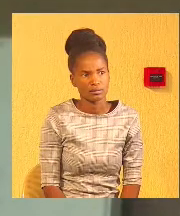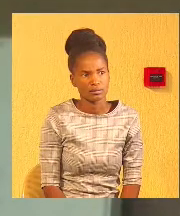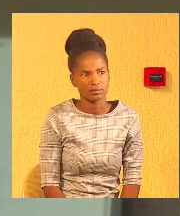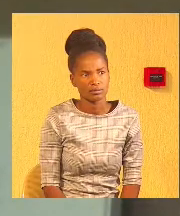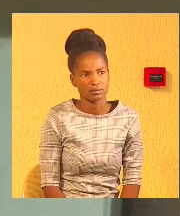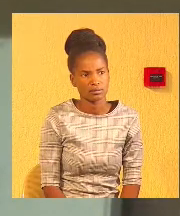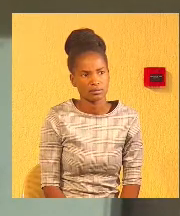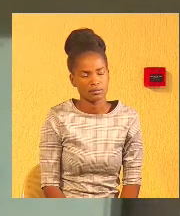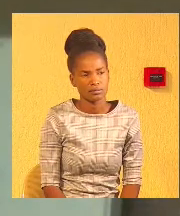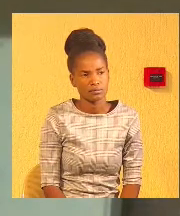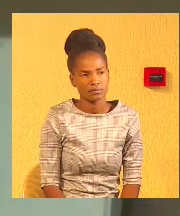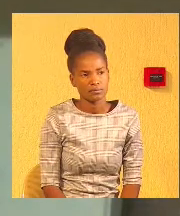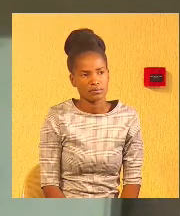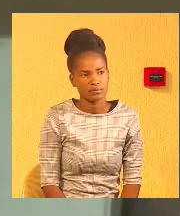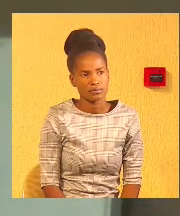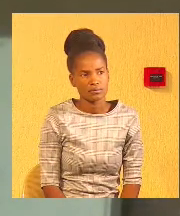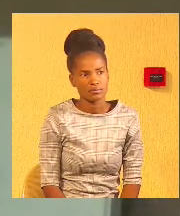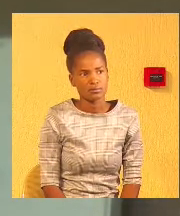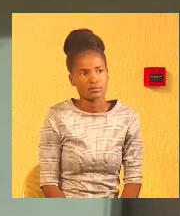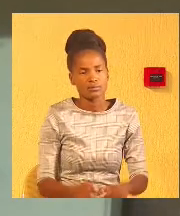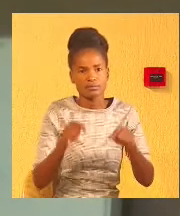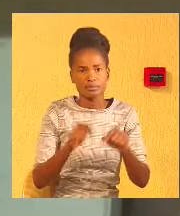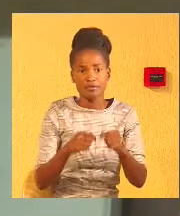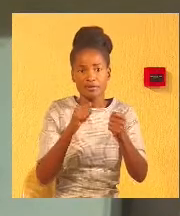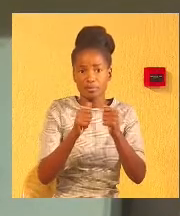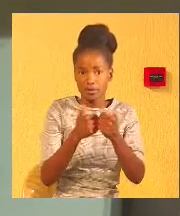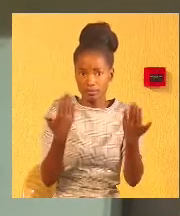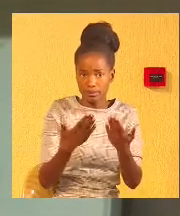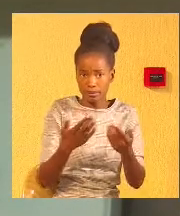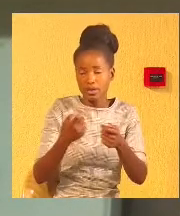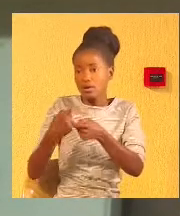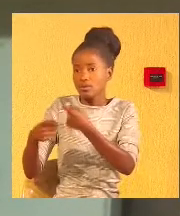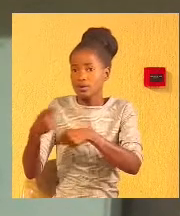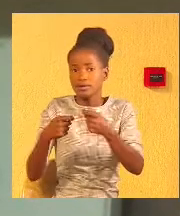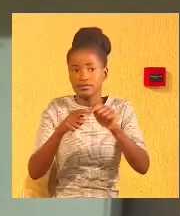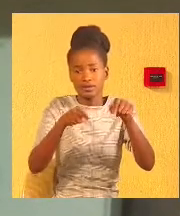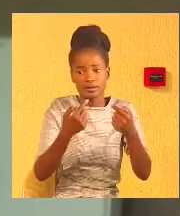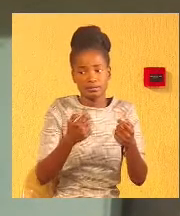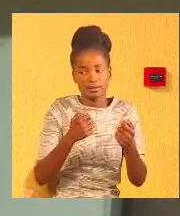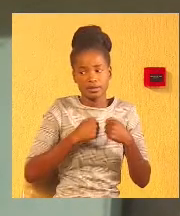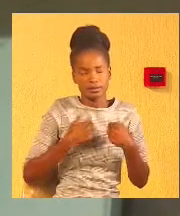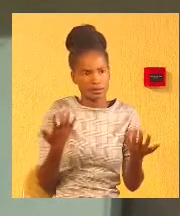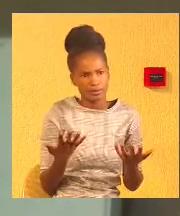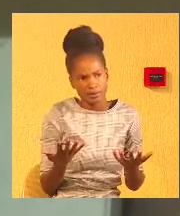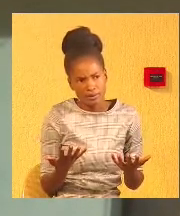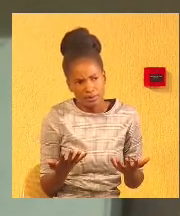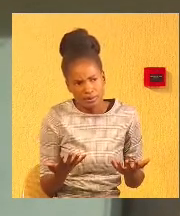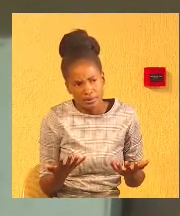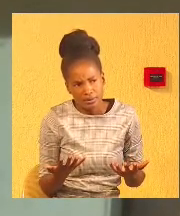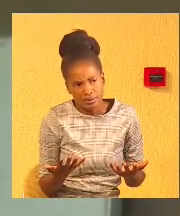so open market, and since that it was shut